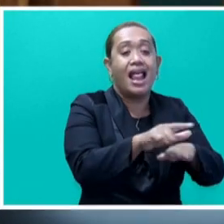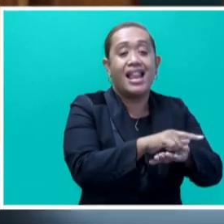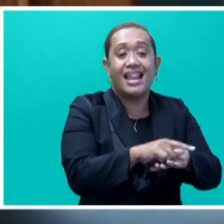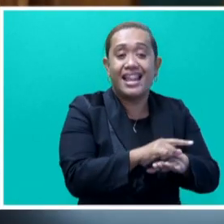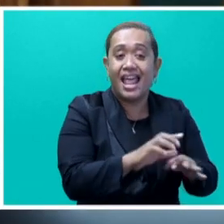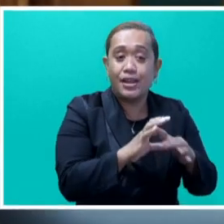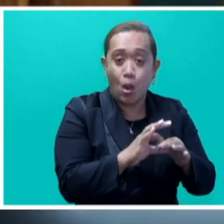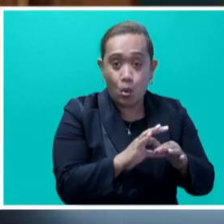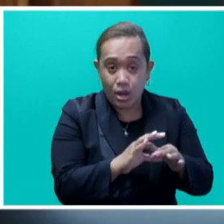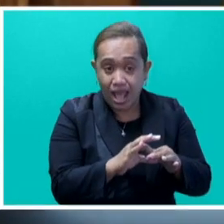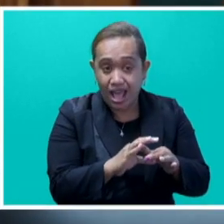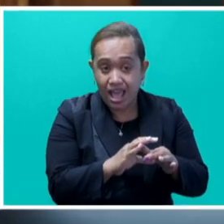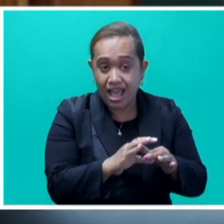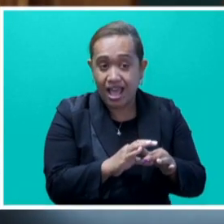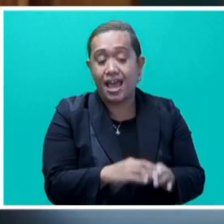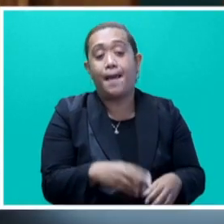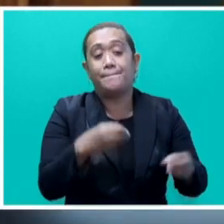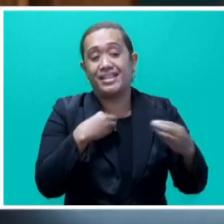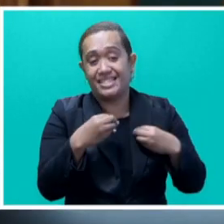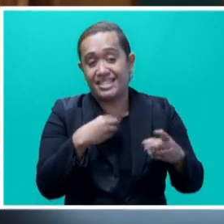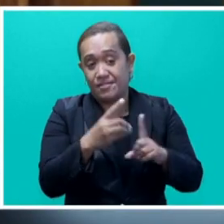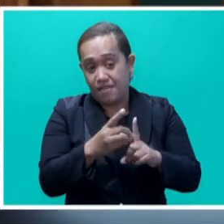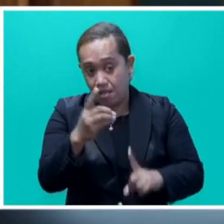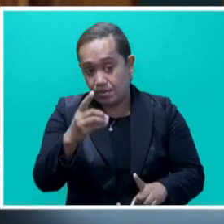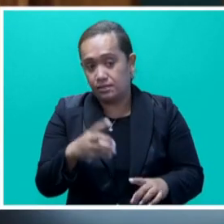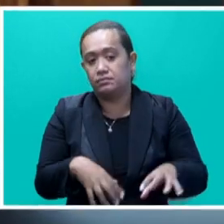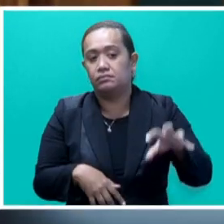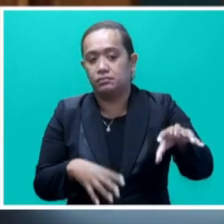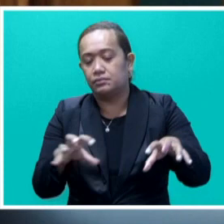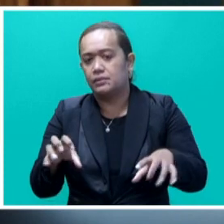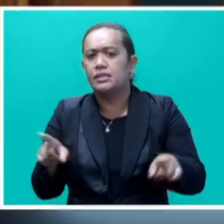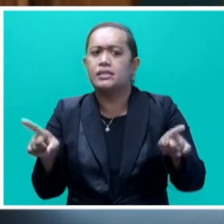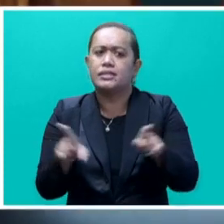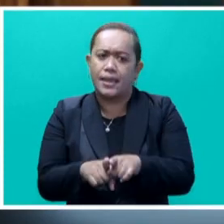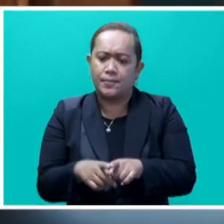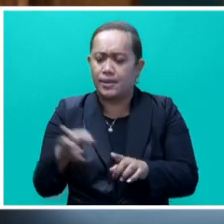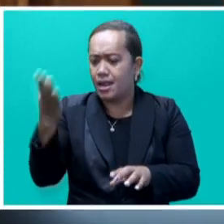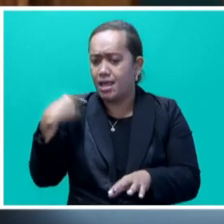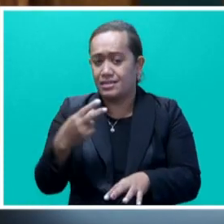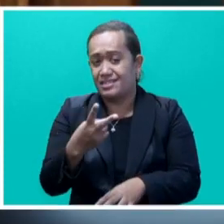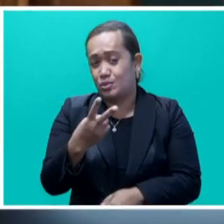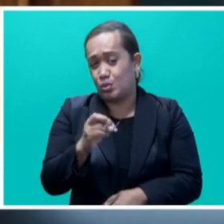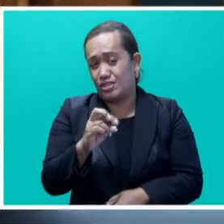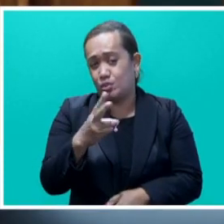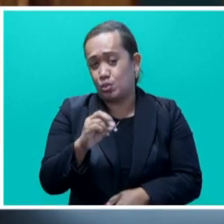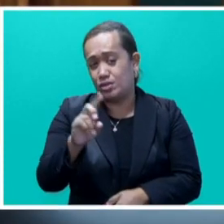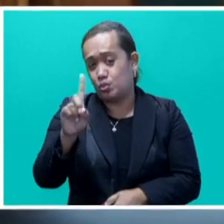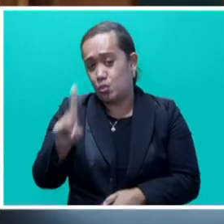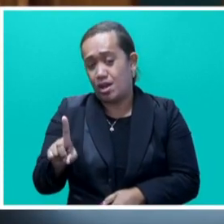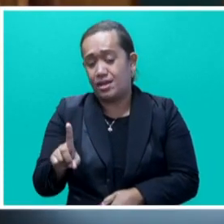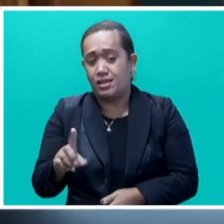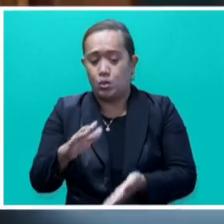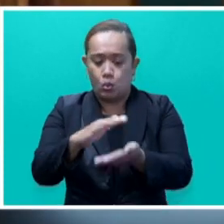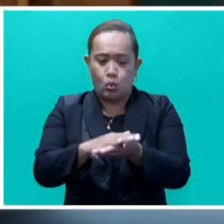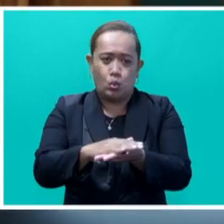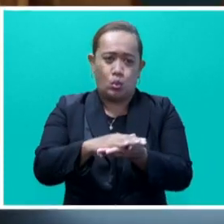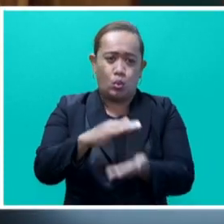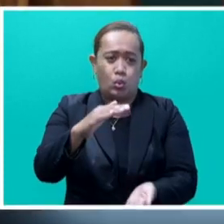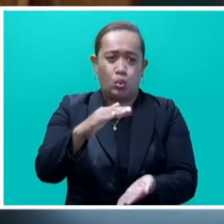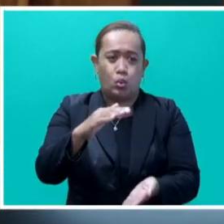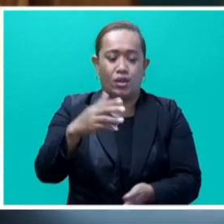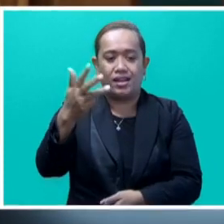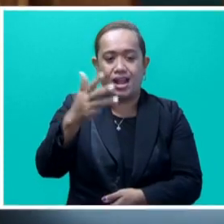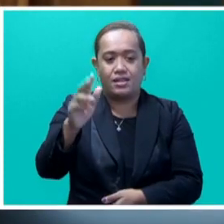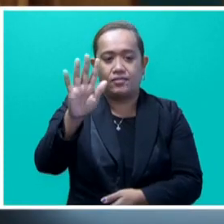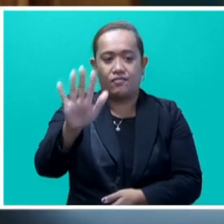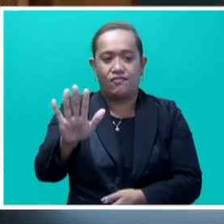Group. Forestry exports in the last fiscal year, 2021, had increased significantly to